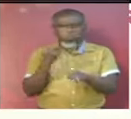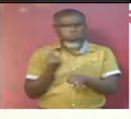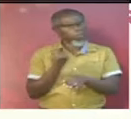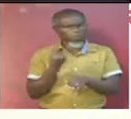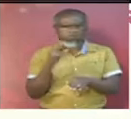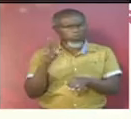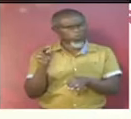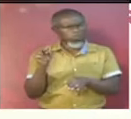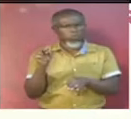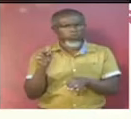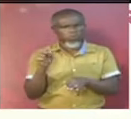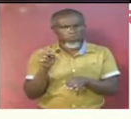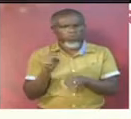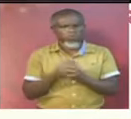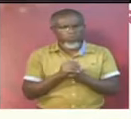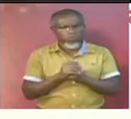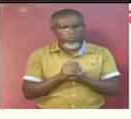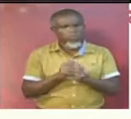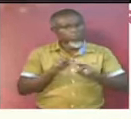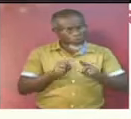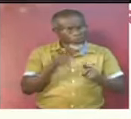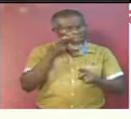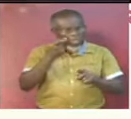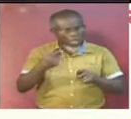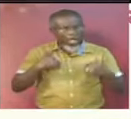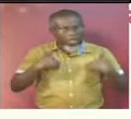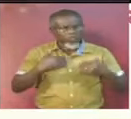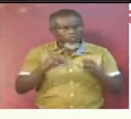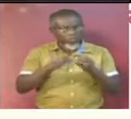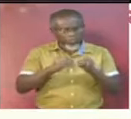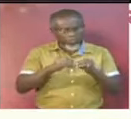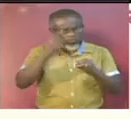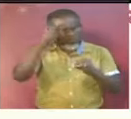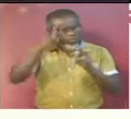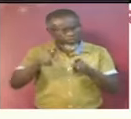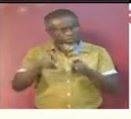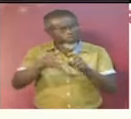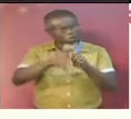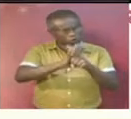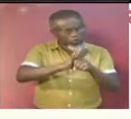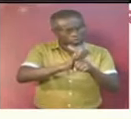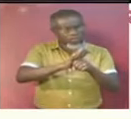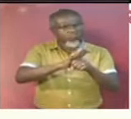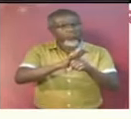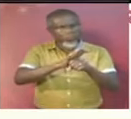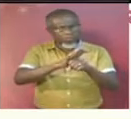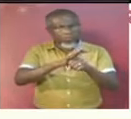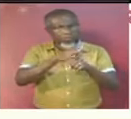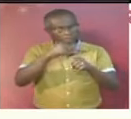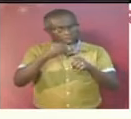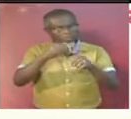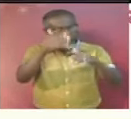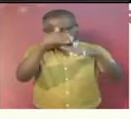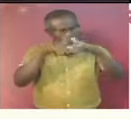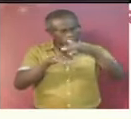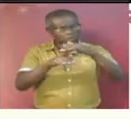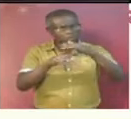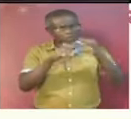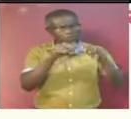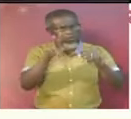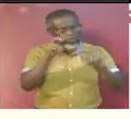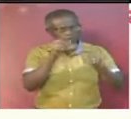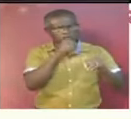with COVID-19 among the COVID-19 statistics, even some that may show up in the system with